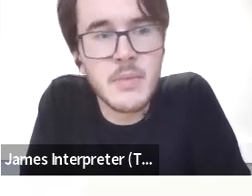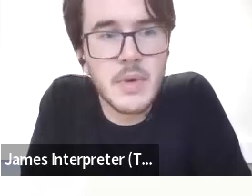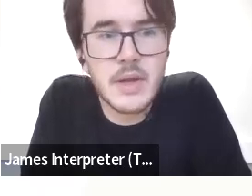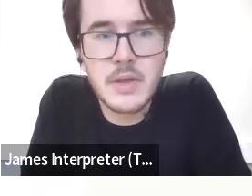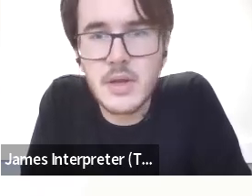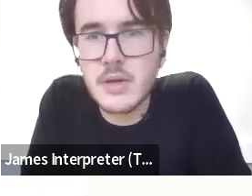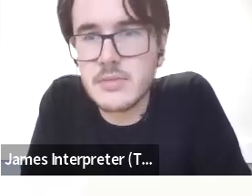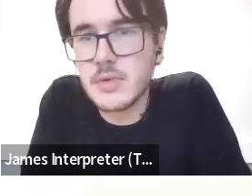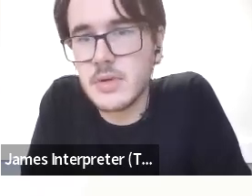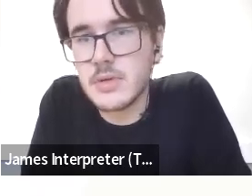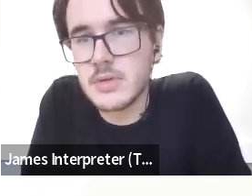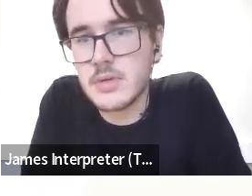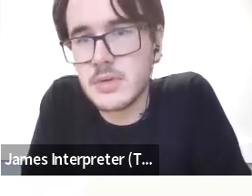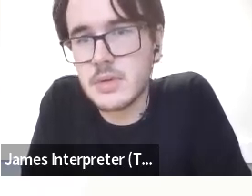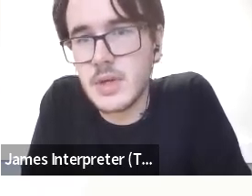with